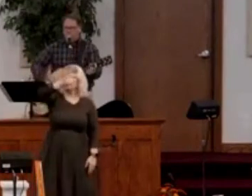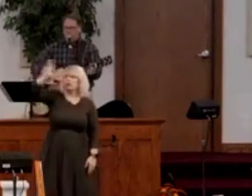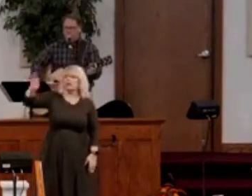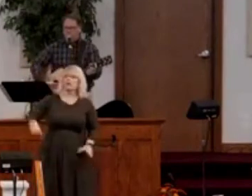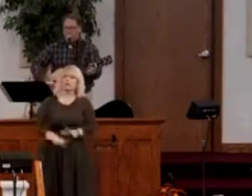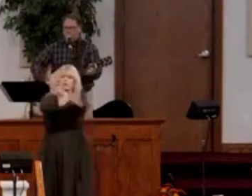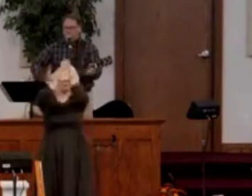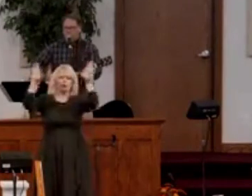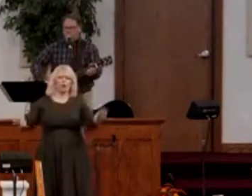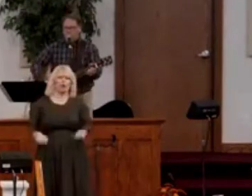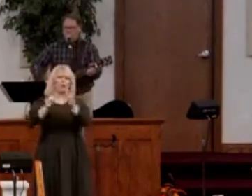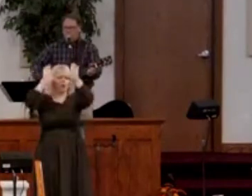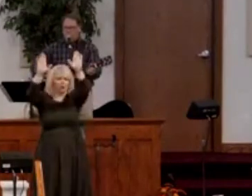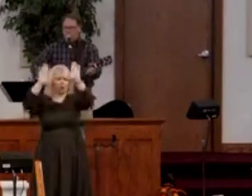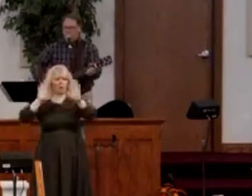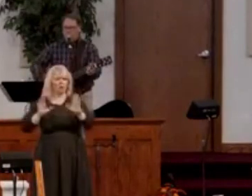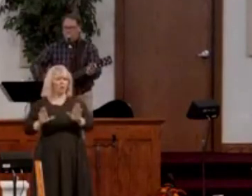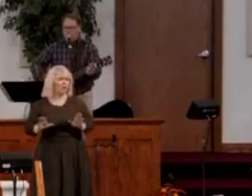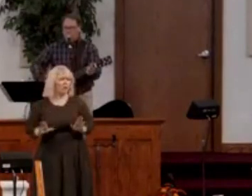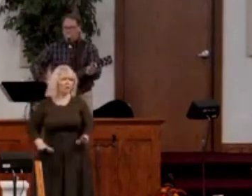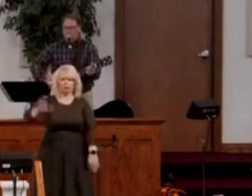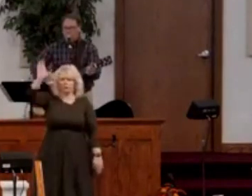wonderful cross, oh, the